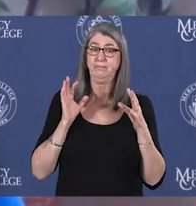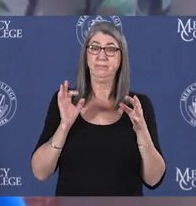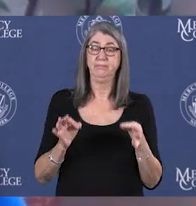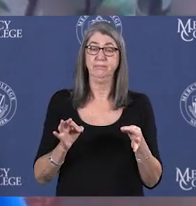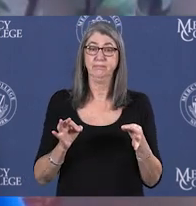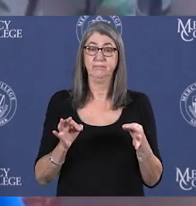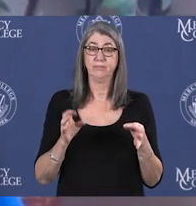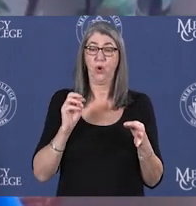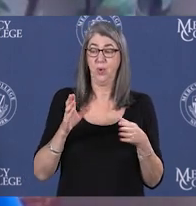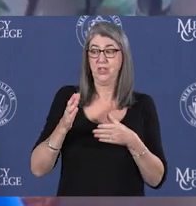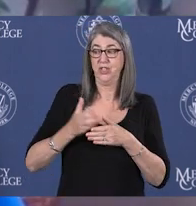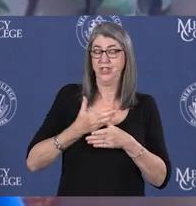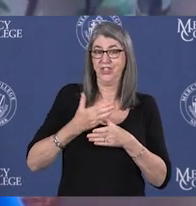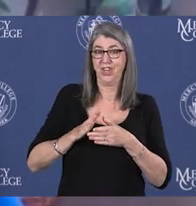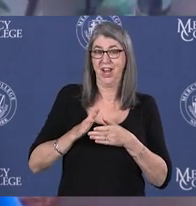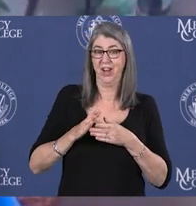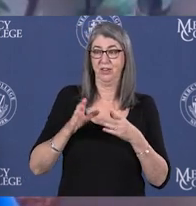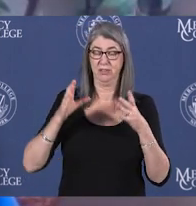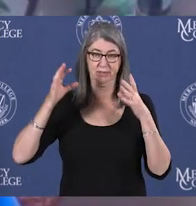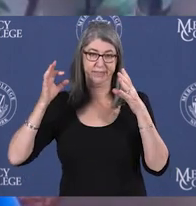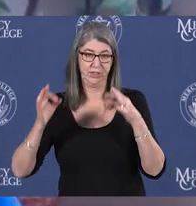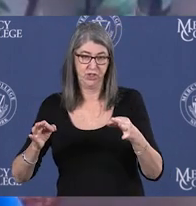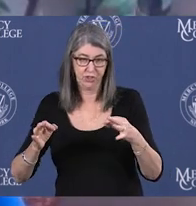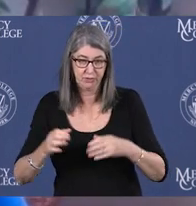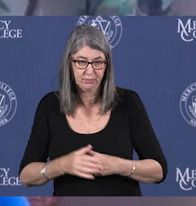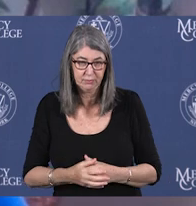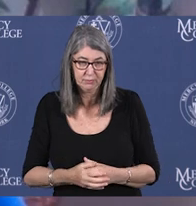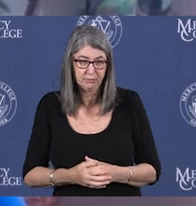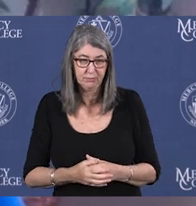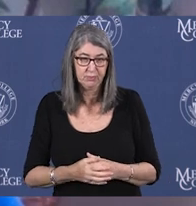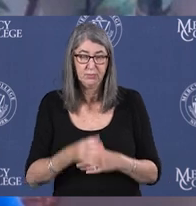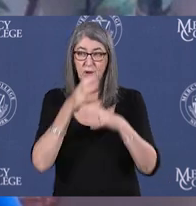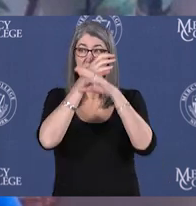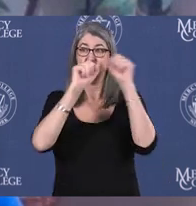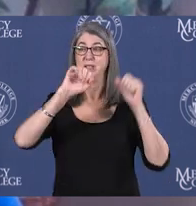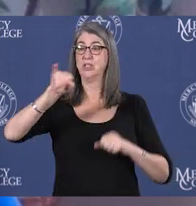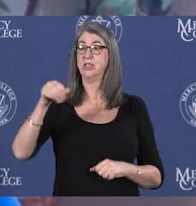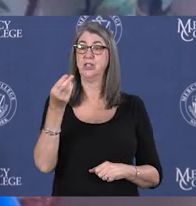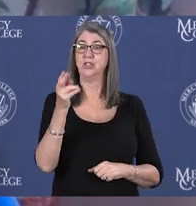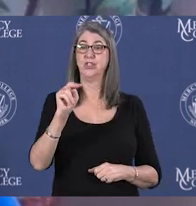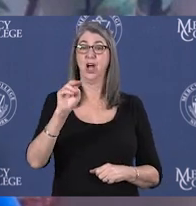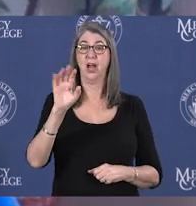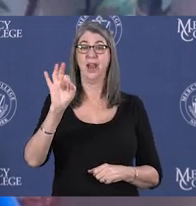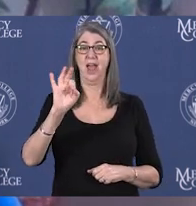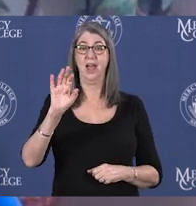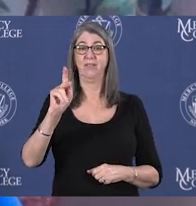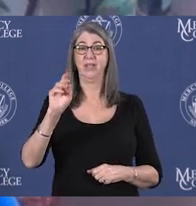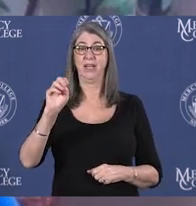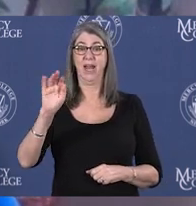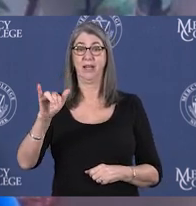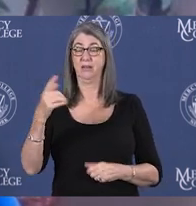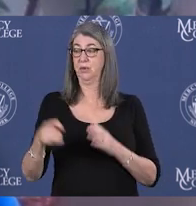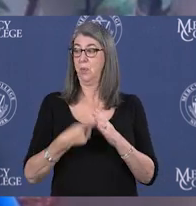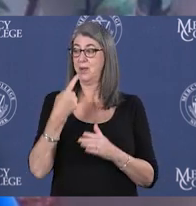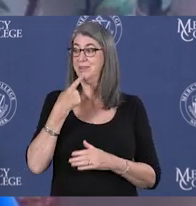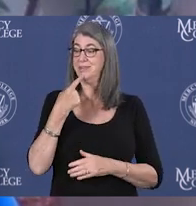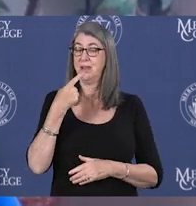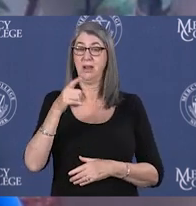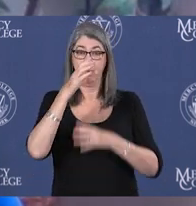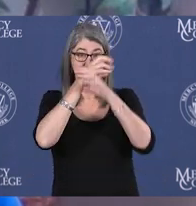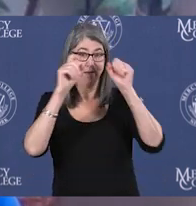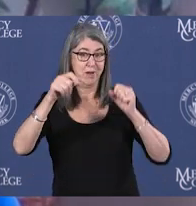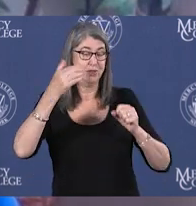Decide or share a decision. President John F. Kennedy once said, "The president must